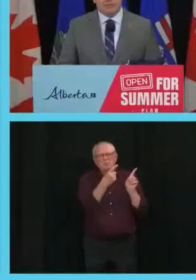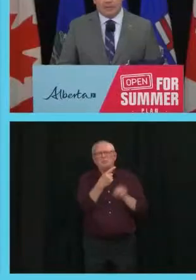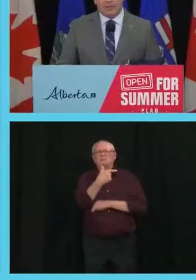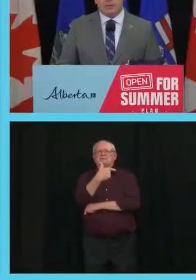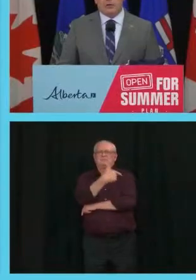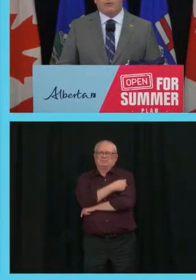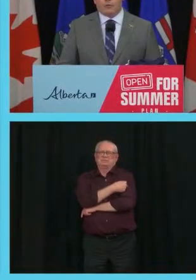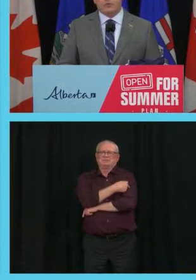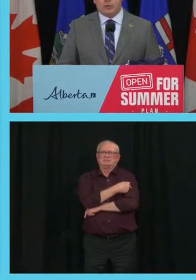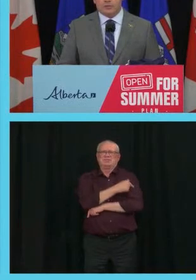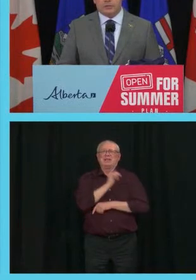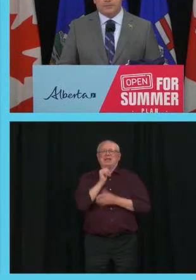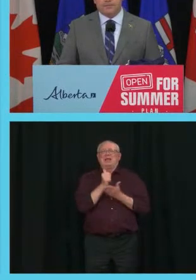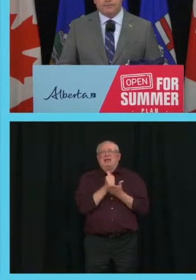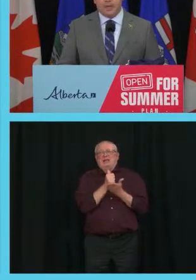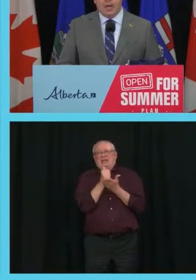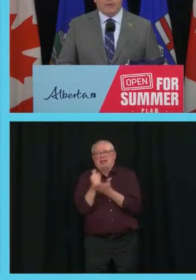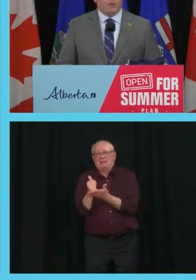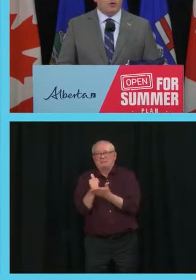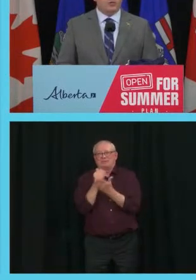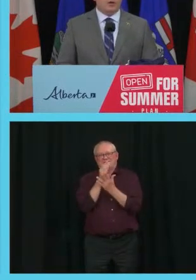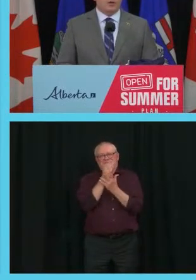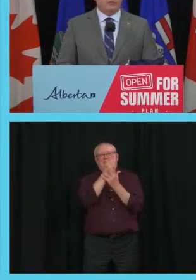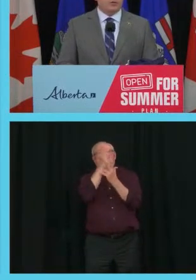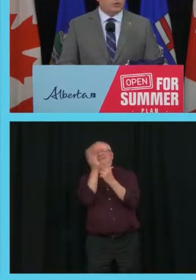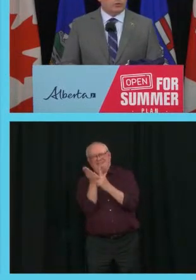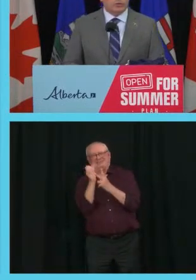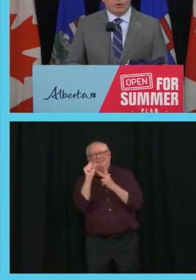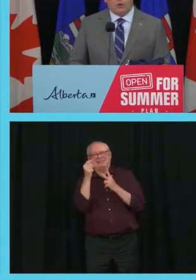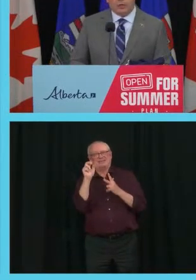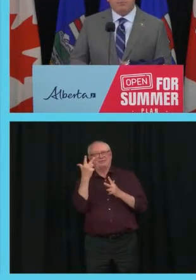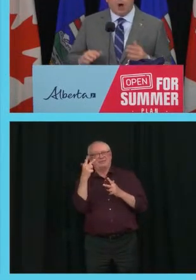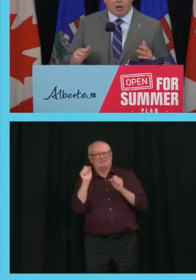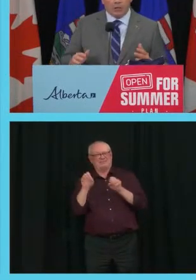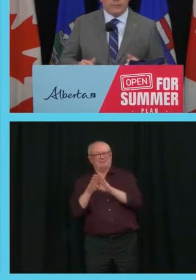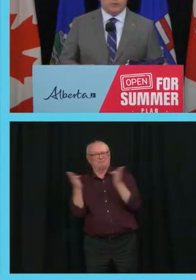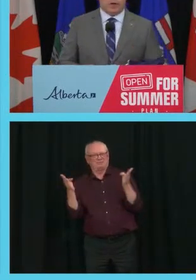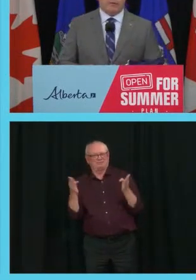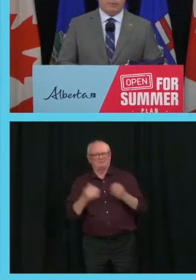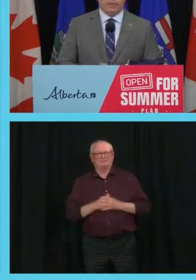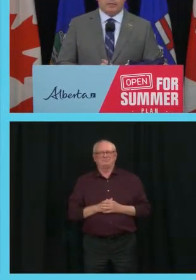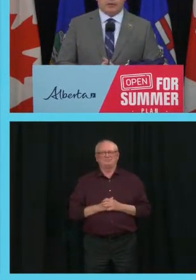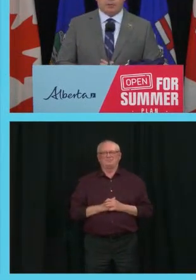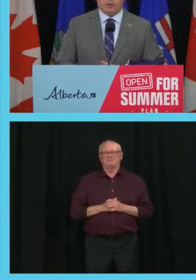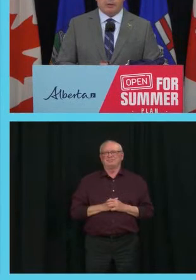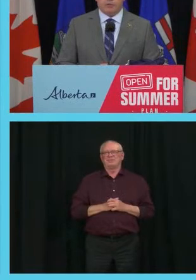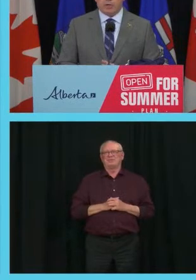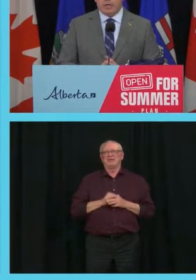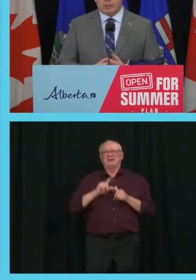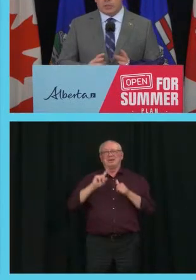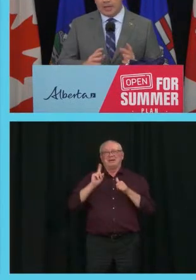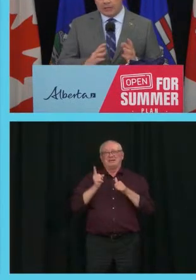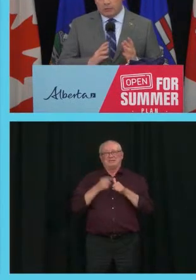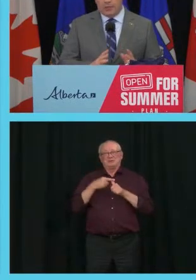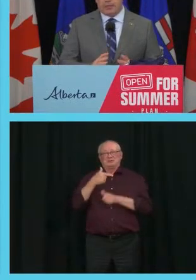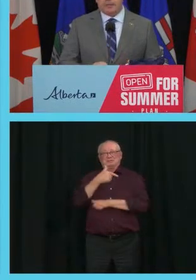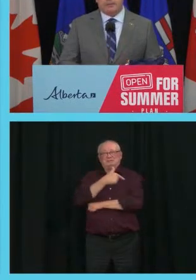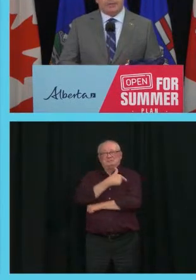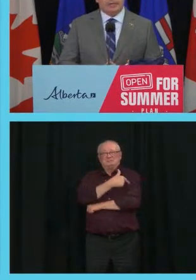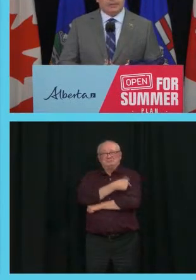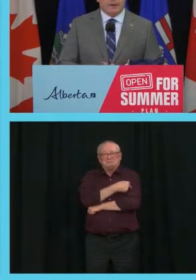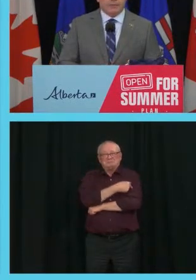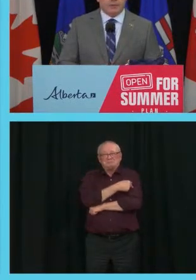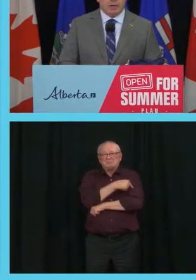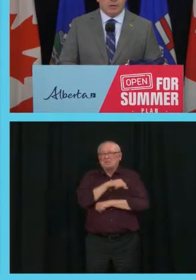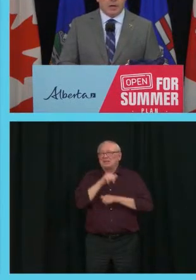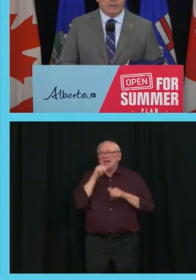today to get your first dose. Of course, first doses are only part of our drive to protect Alberta. It was just last week that